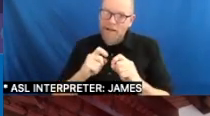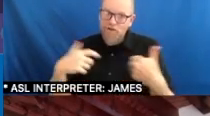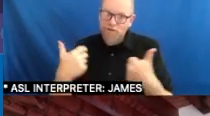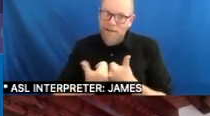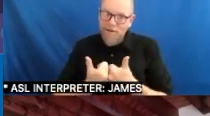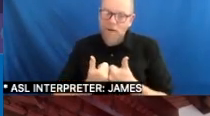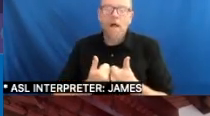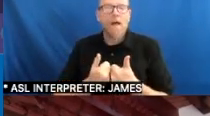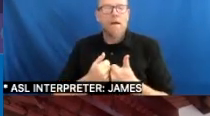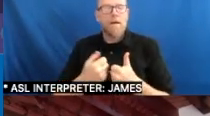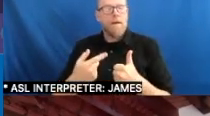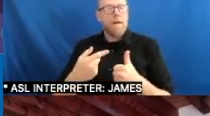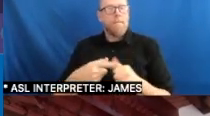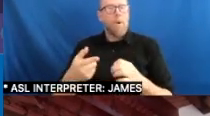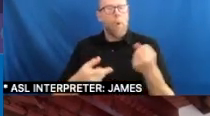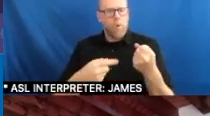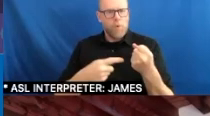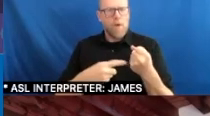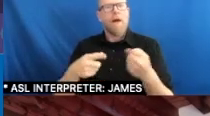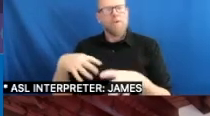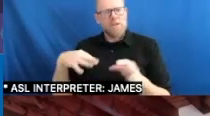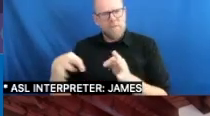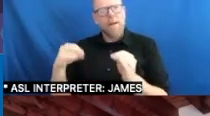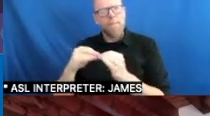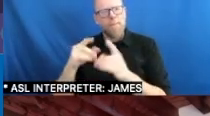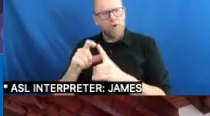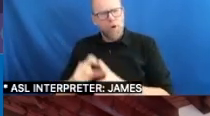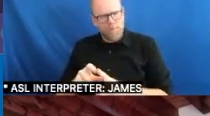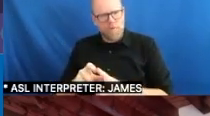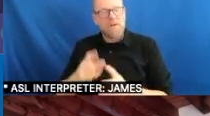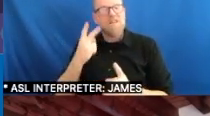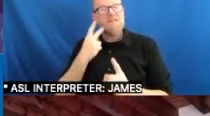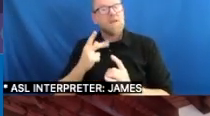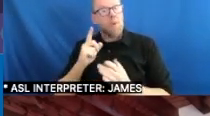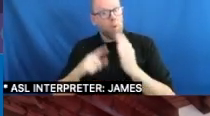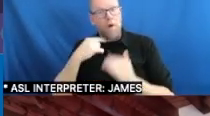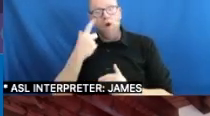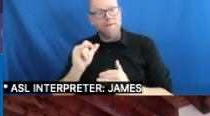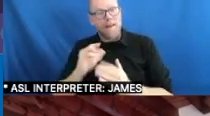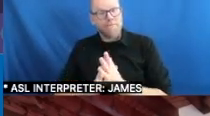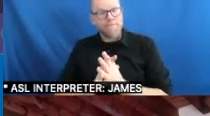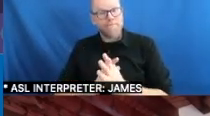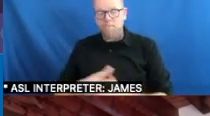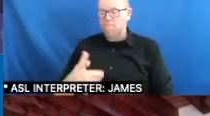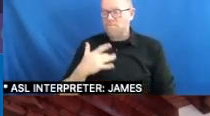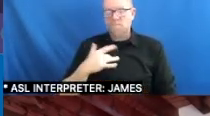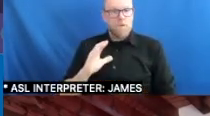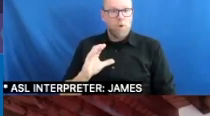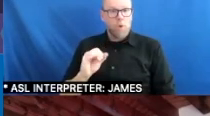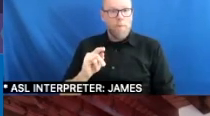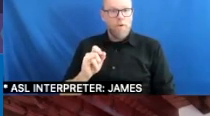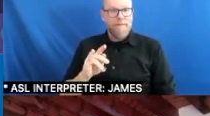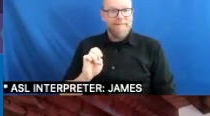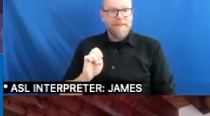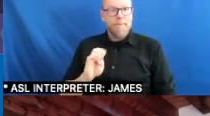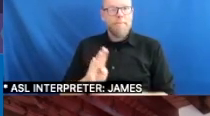then we'll see it in practice and what it can look like. So, I think cooperatives are great because they challenge